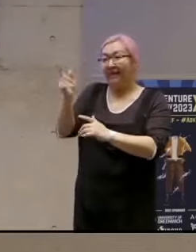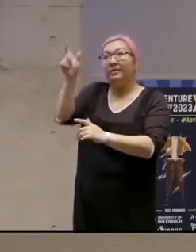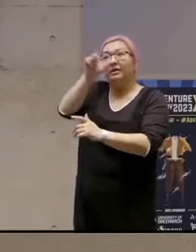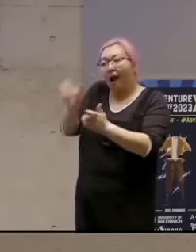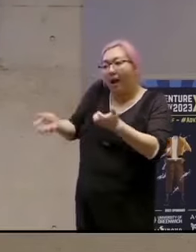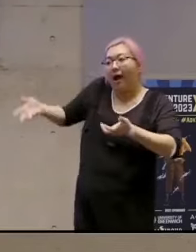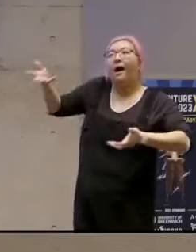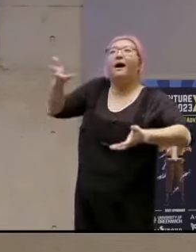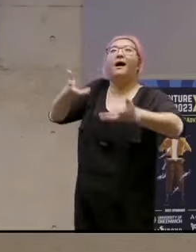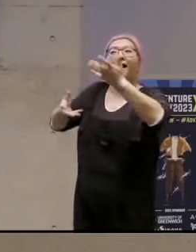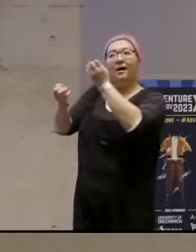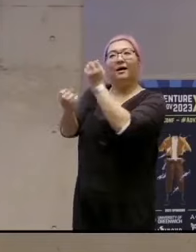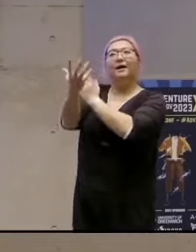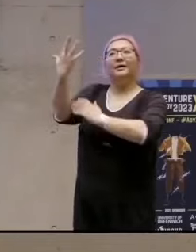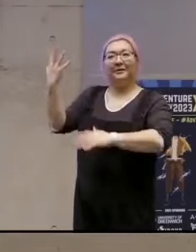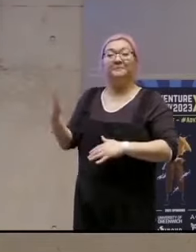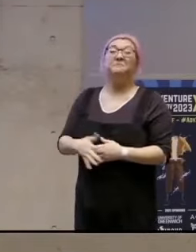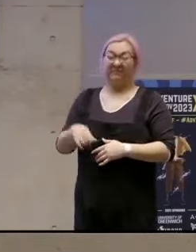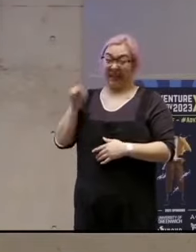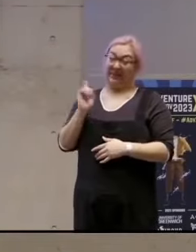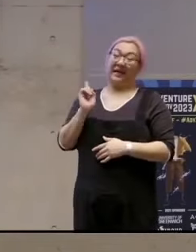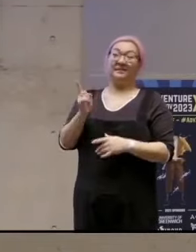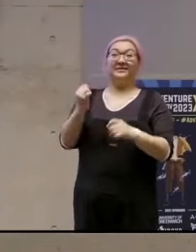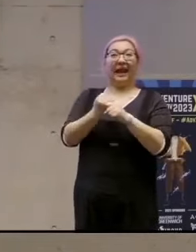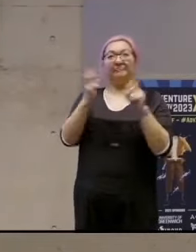I Forget in a nutshell.